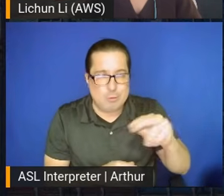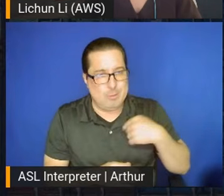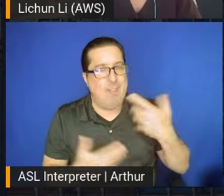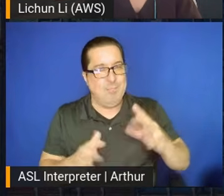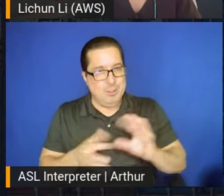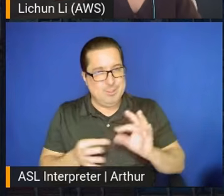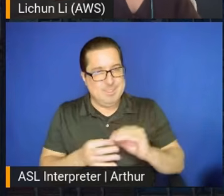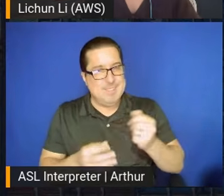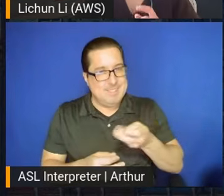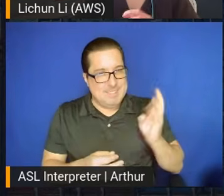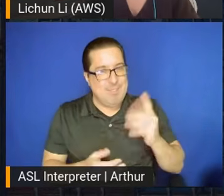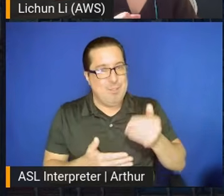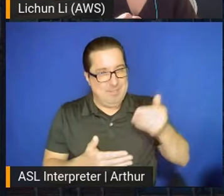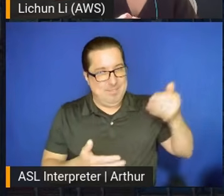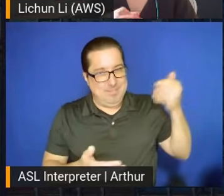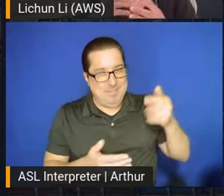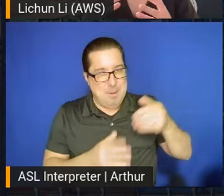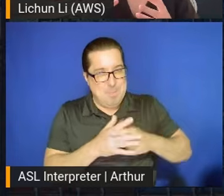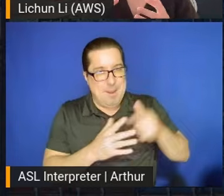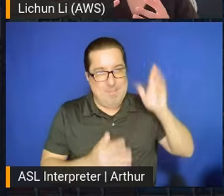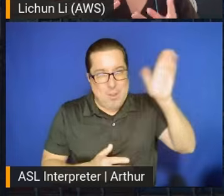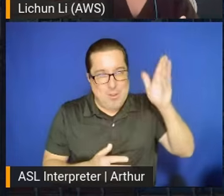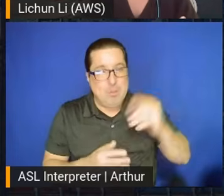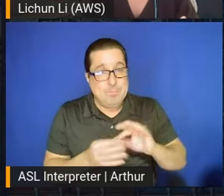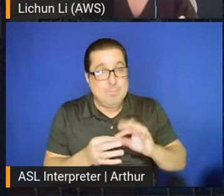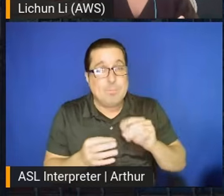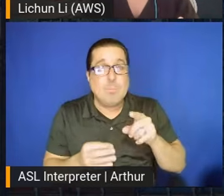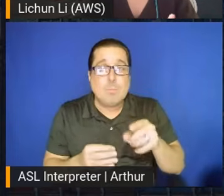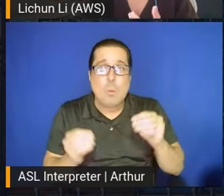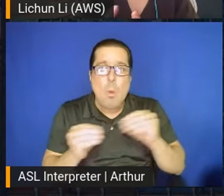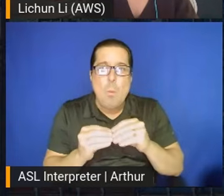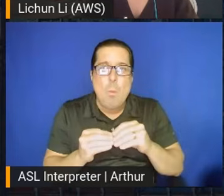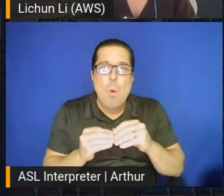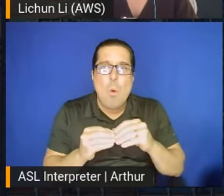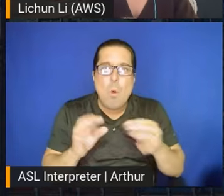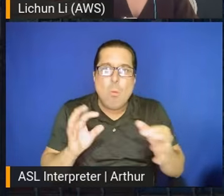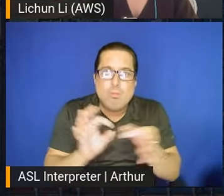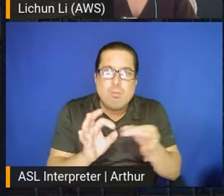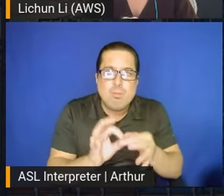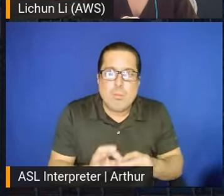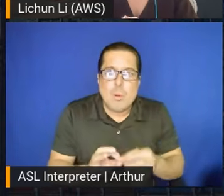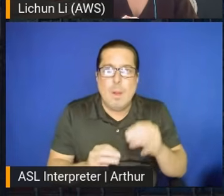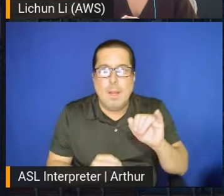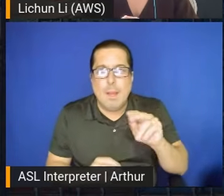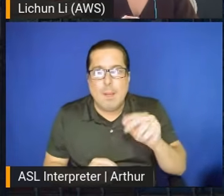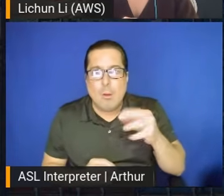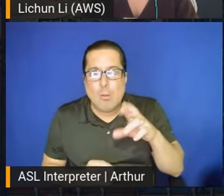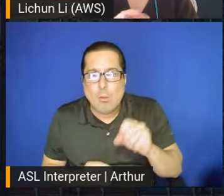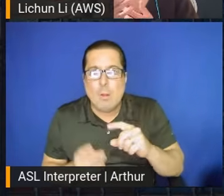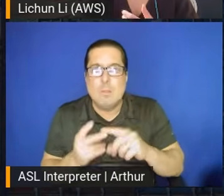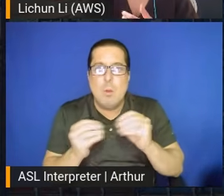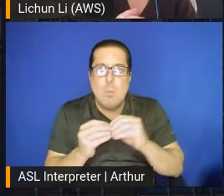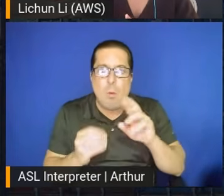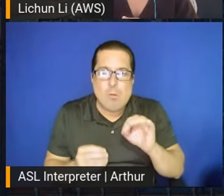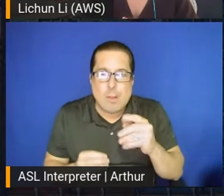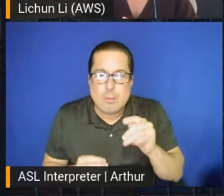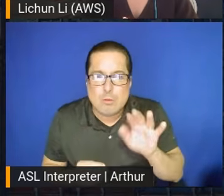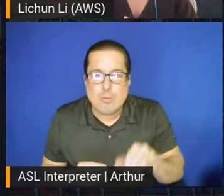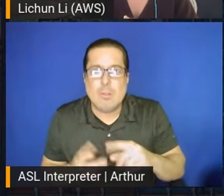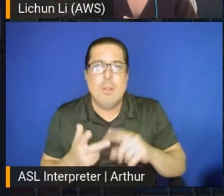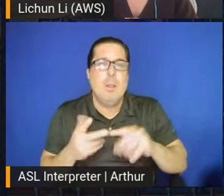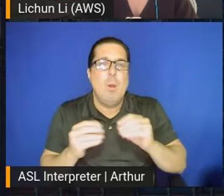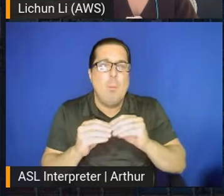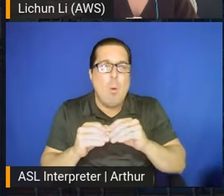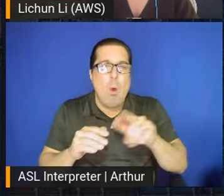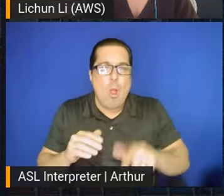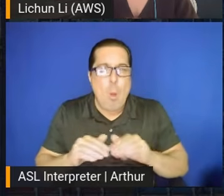talk, such as more networking components, ingress and load balancer, and as well as there are things that